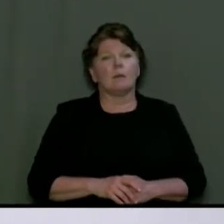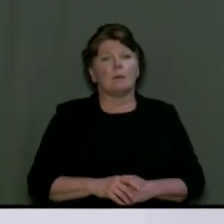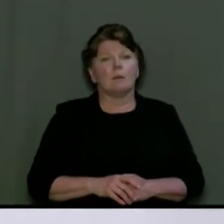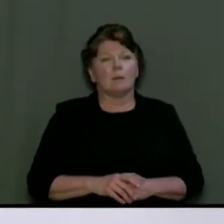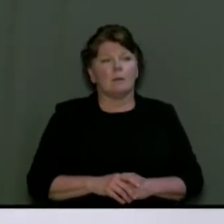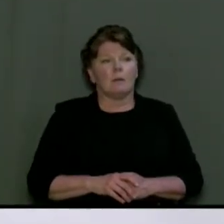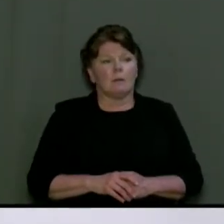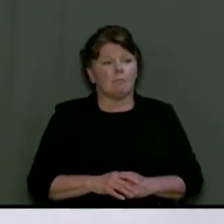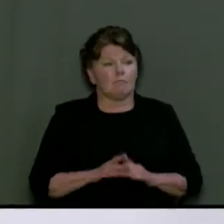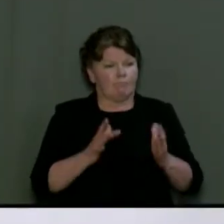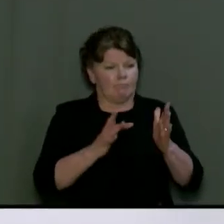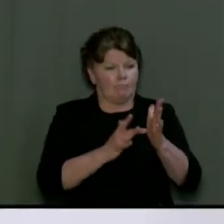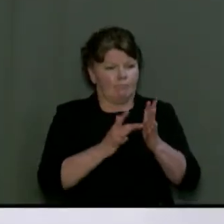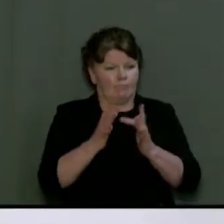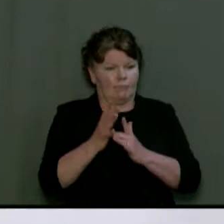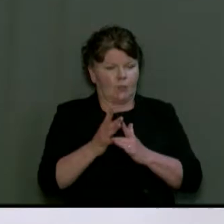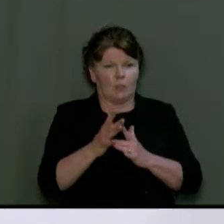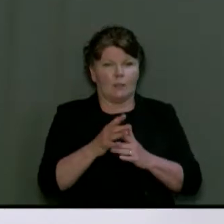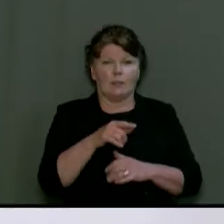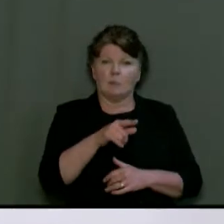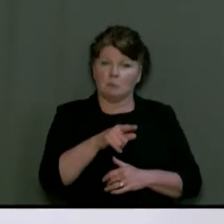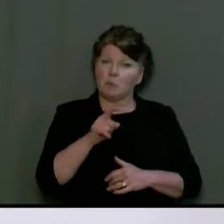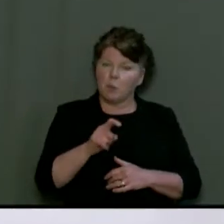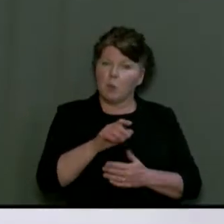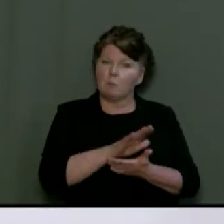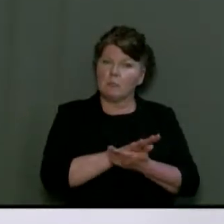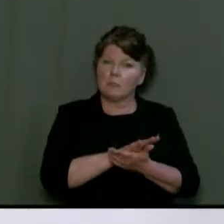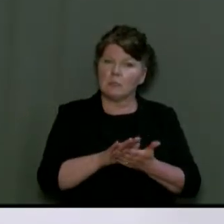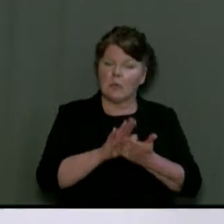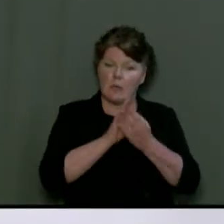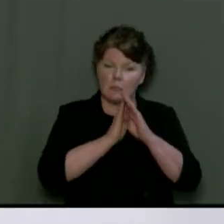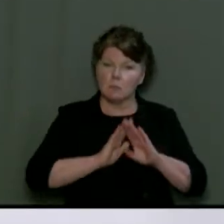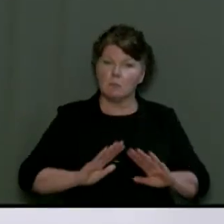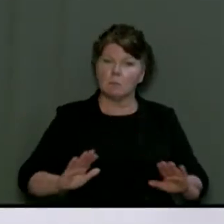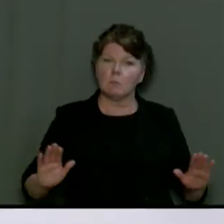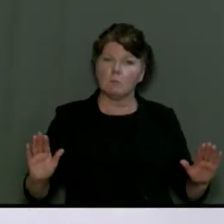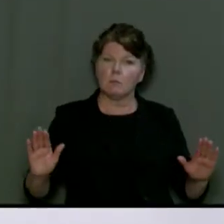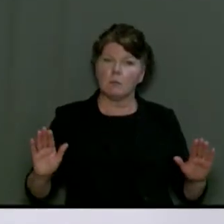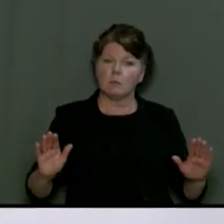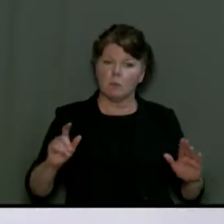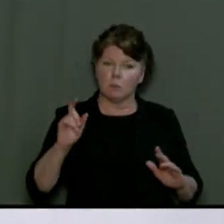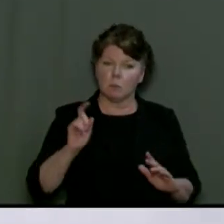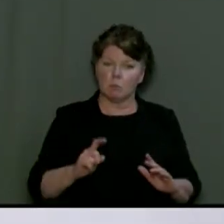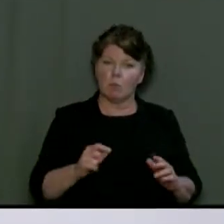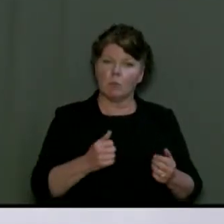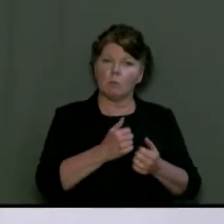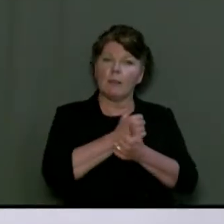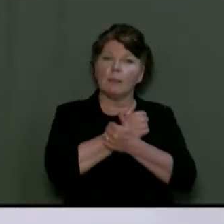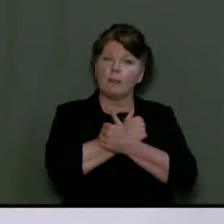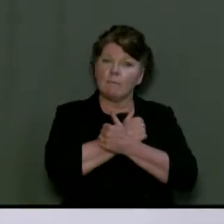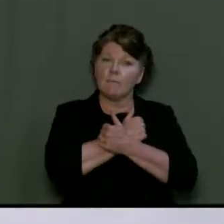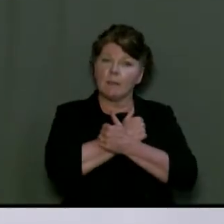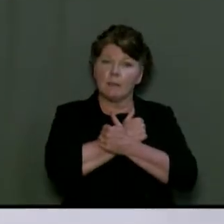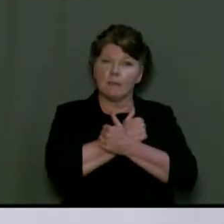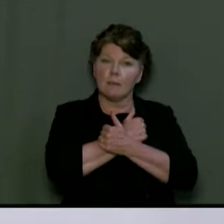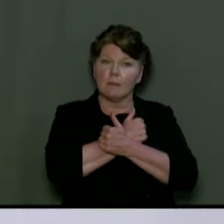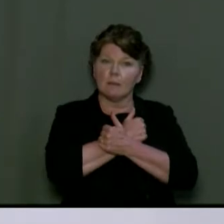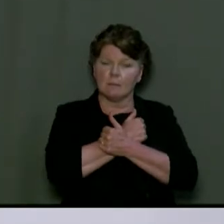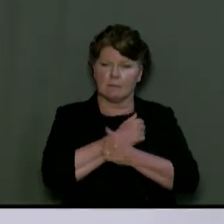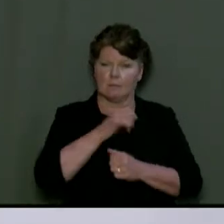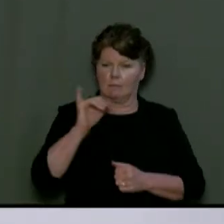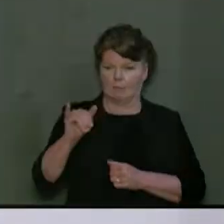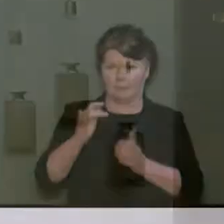Jesus, he is supposed to be nice. He's supposed to be peaceful. He's supposed to be loving. Who is